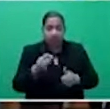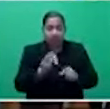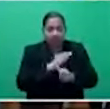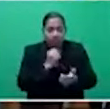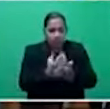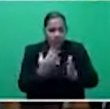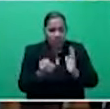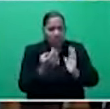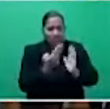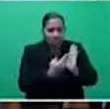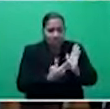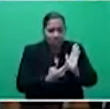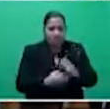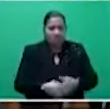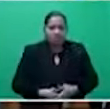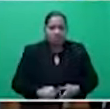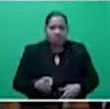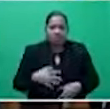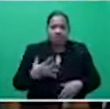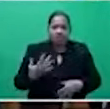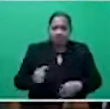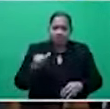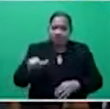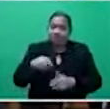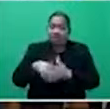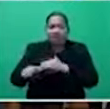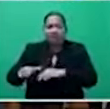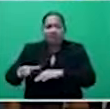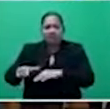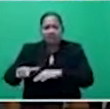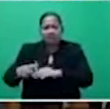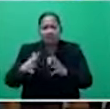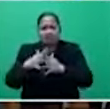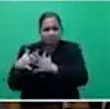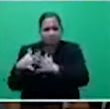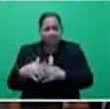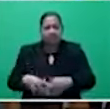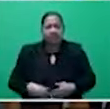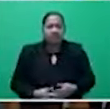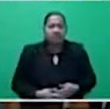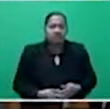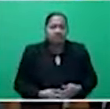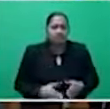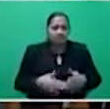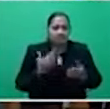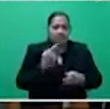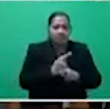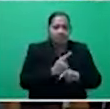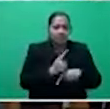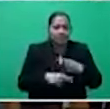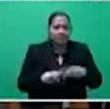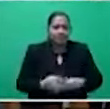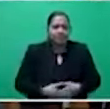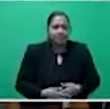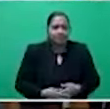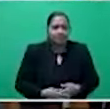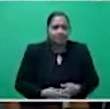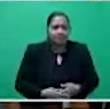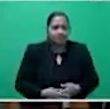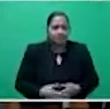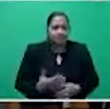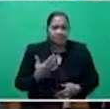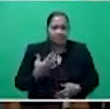putting a landing station in the Western Division. We need to build redundancy. We're currently talking to a submarine cable company to put another submarine cable